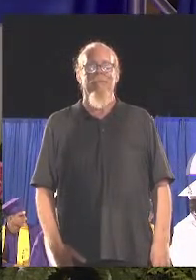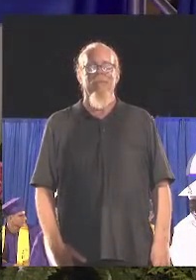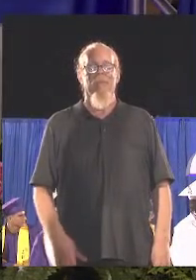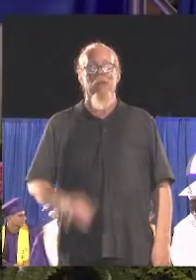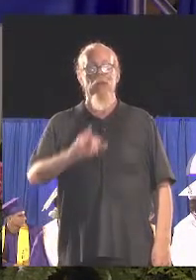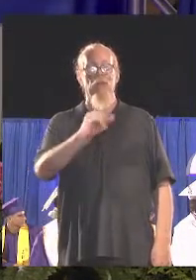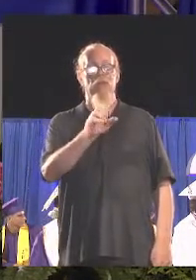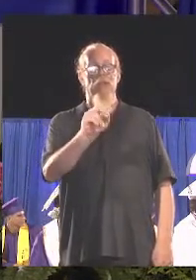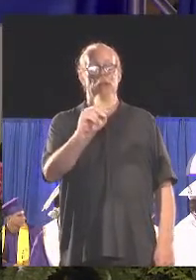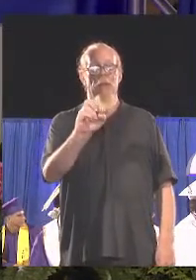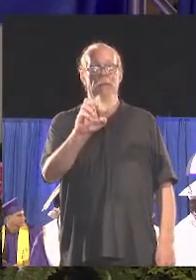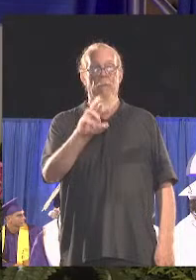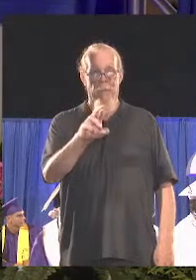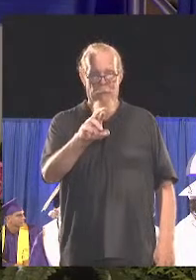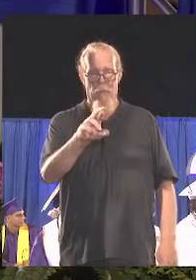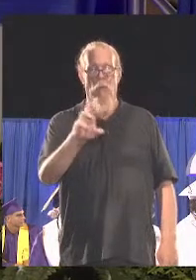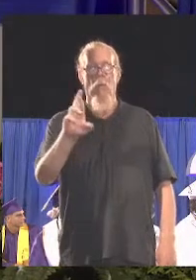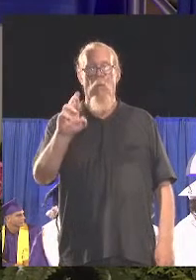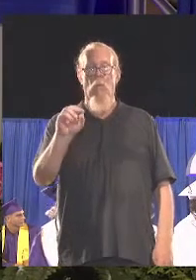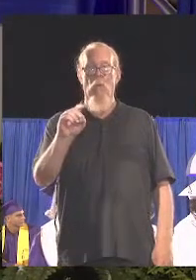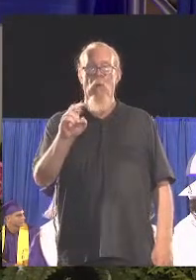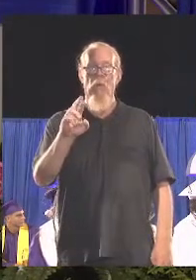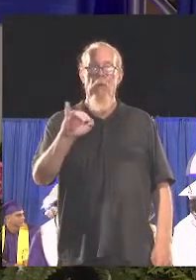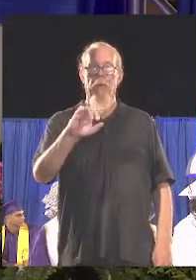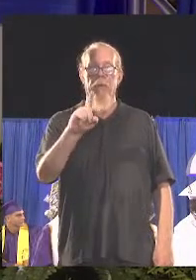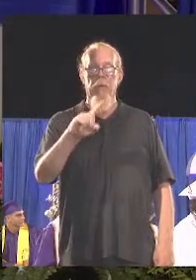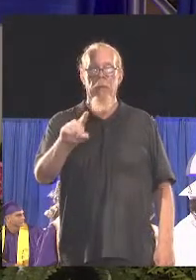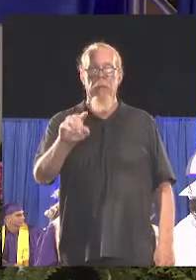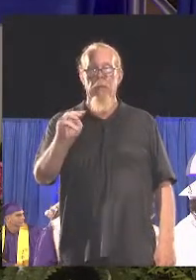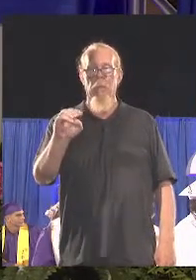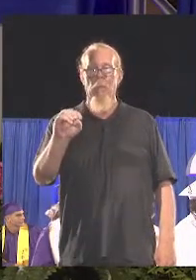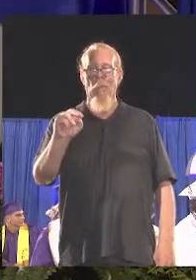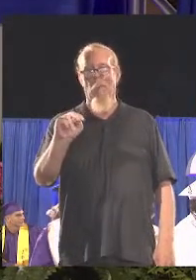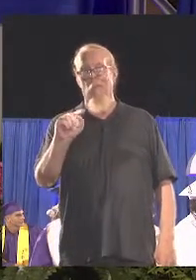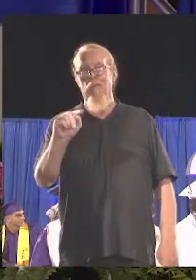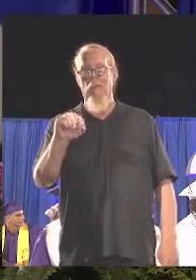Jennifer L. Rodriguez Montalvo, San Antonio College.